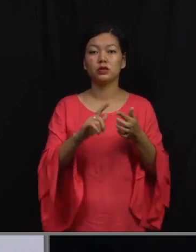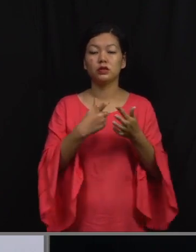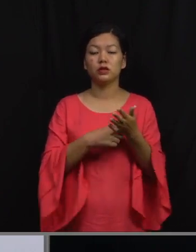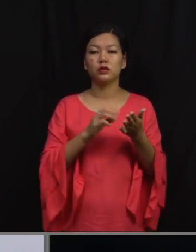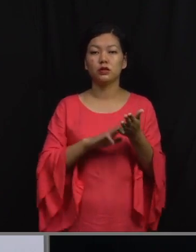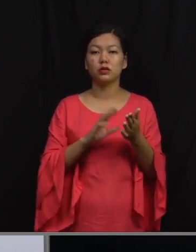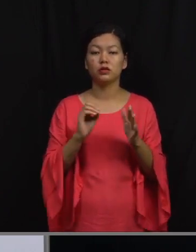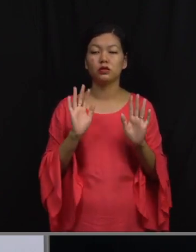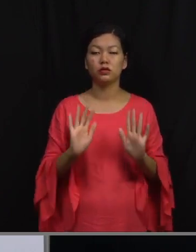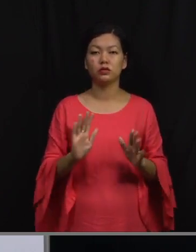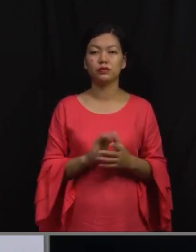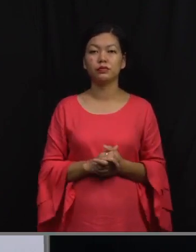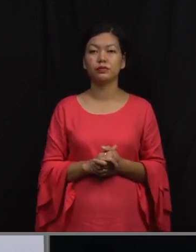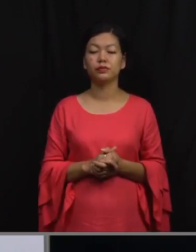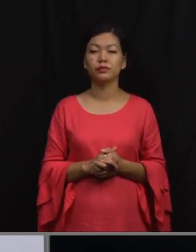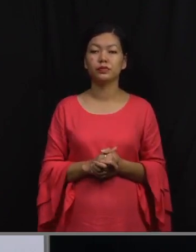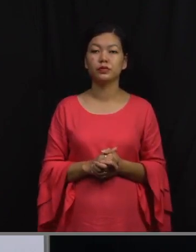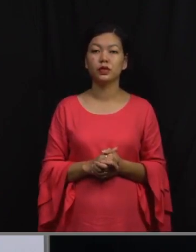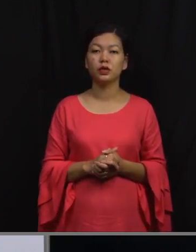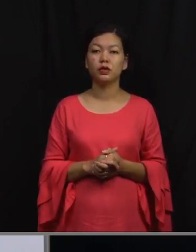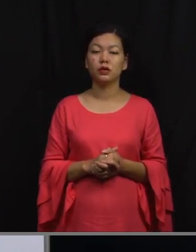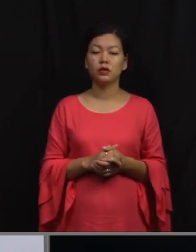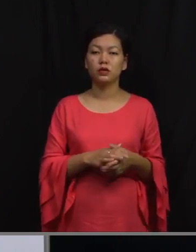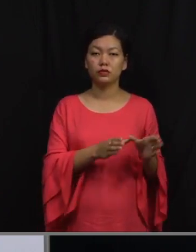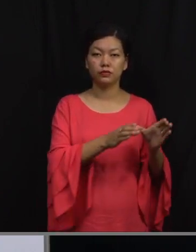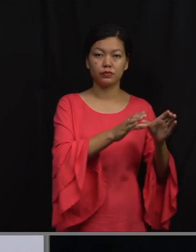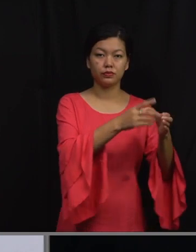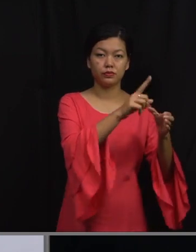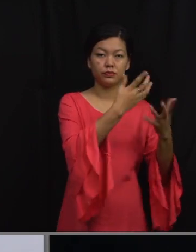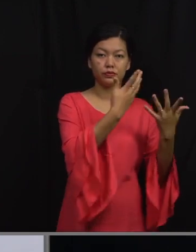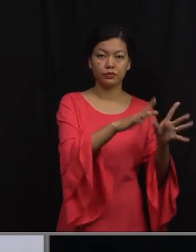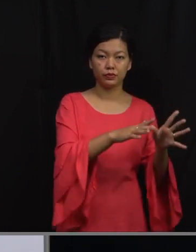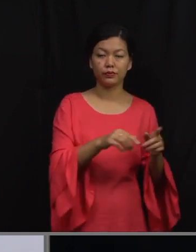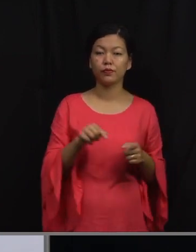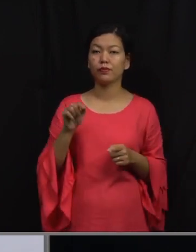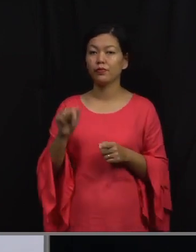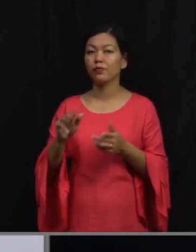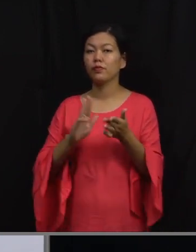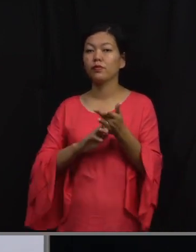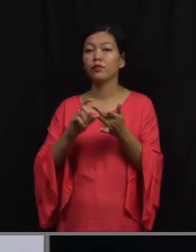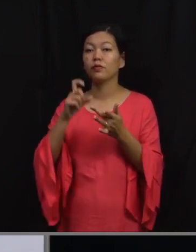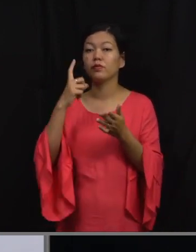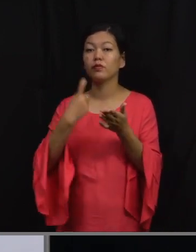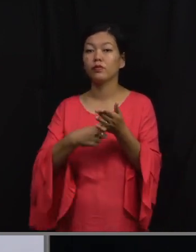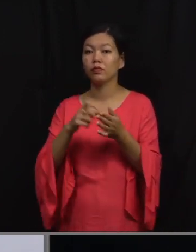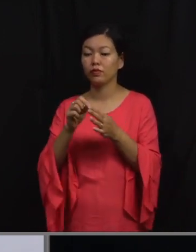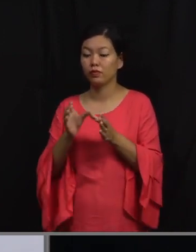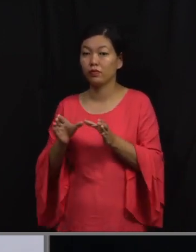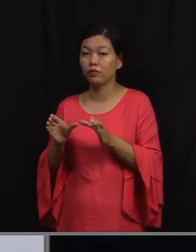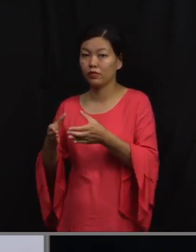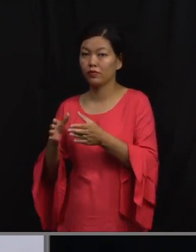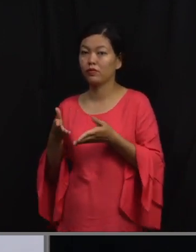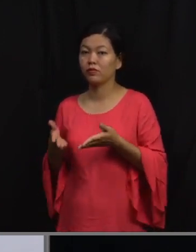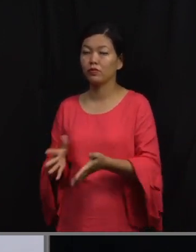physics. So now we have finished this macroscopic. Now I'm going to discuss what is the microscopic domain of physics.